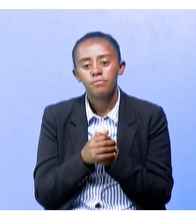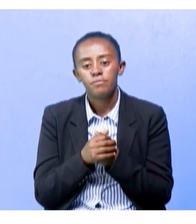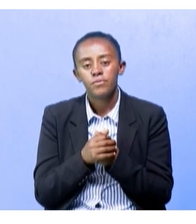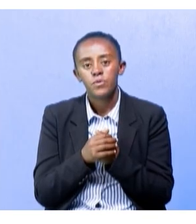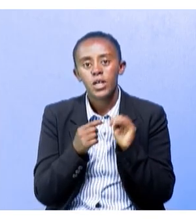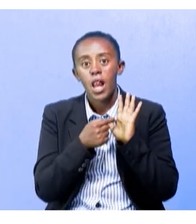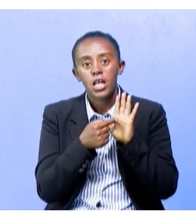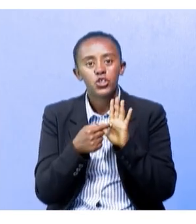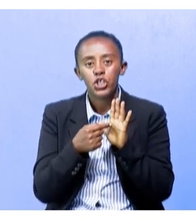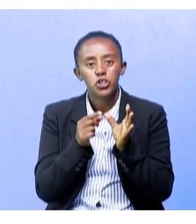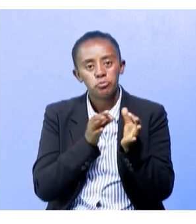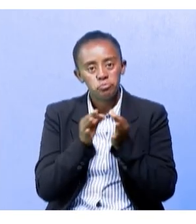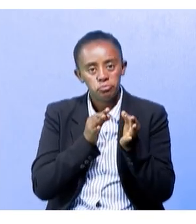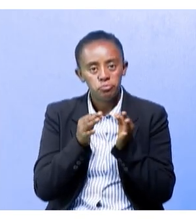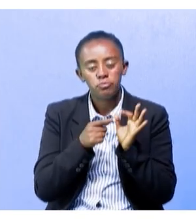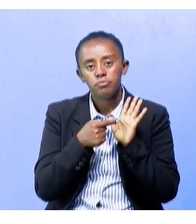illustrations,